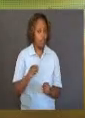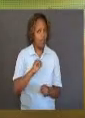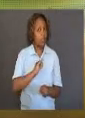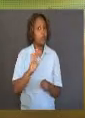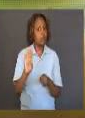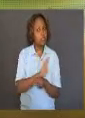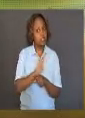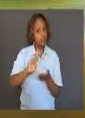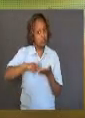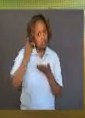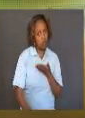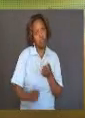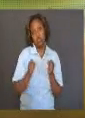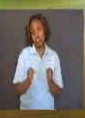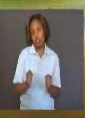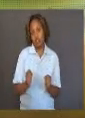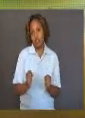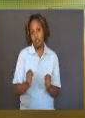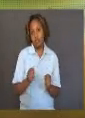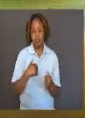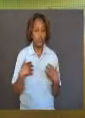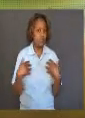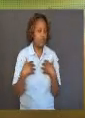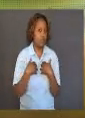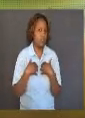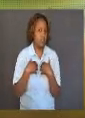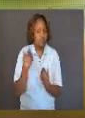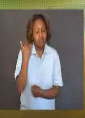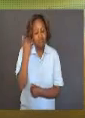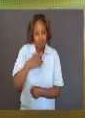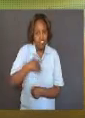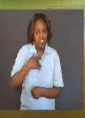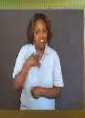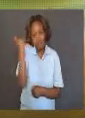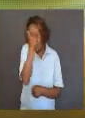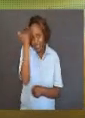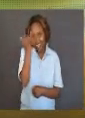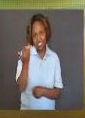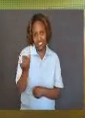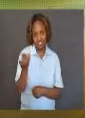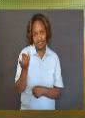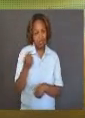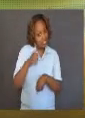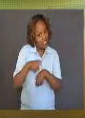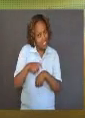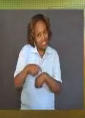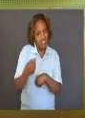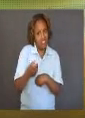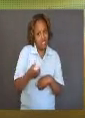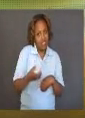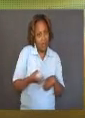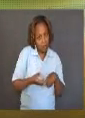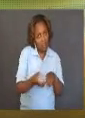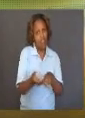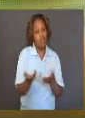business fails? I will feel foolish, and I will lose time and